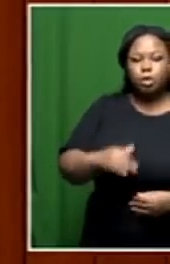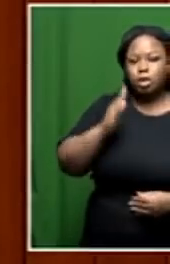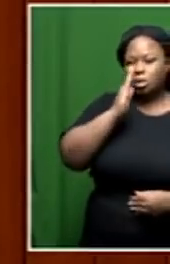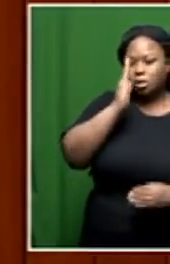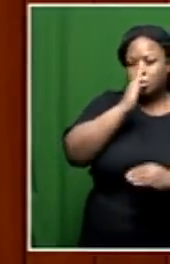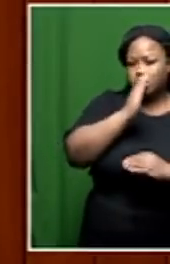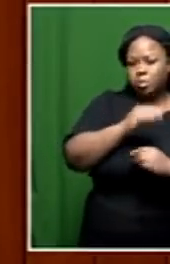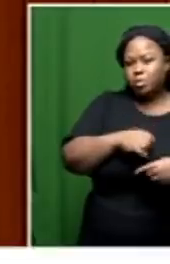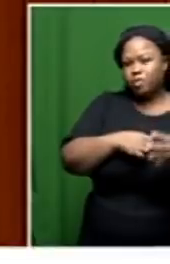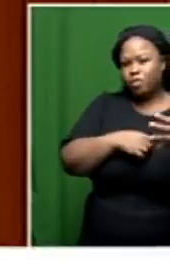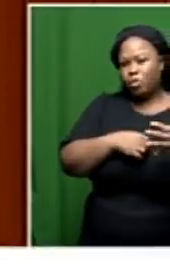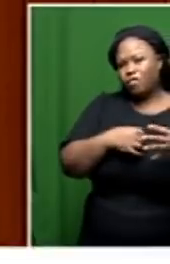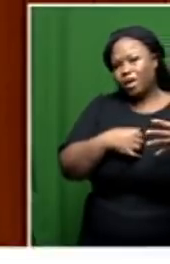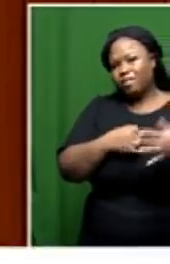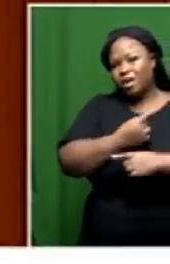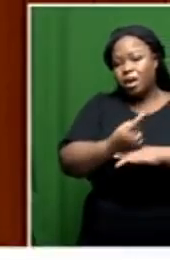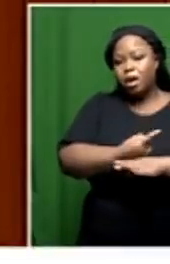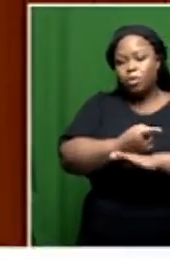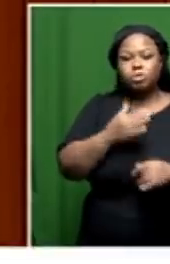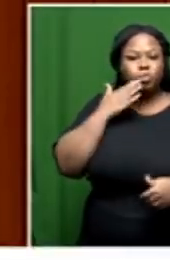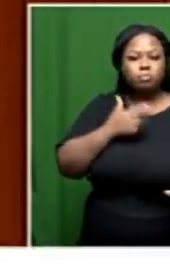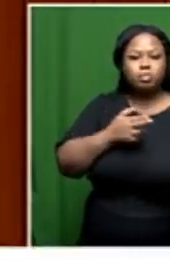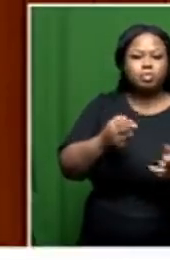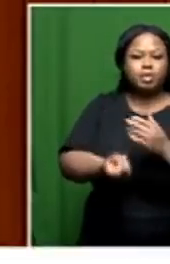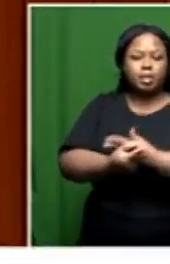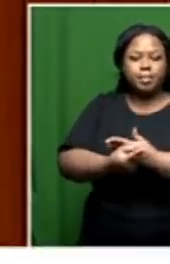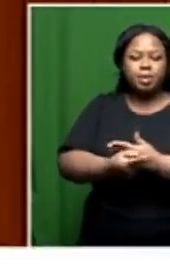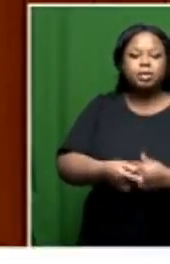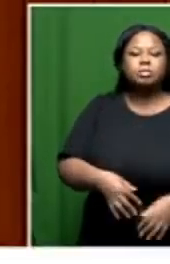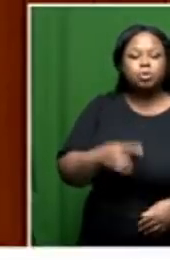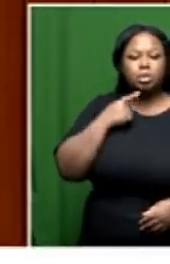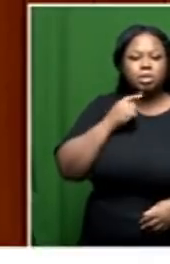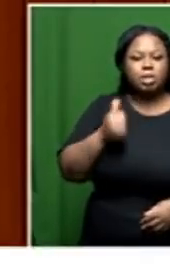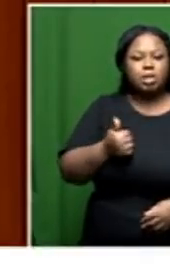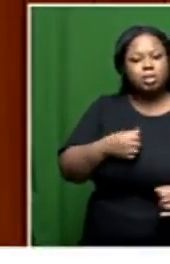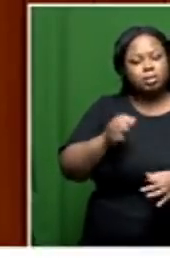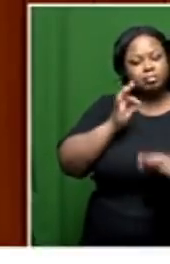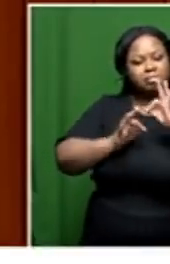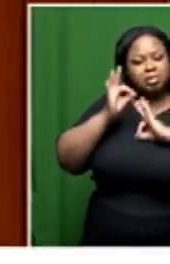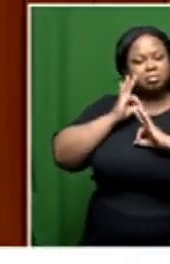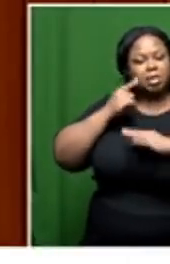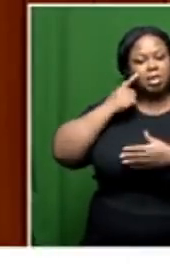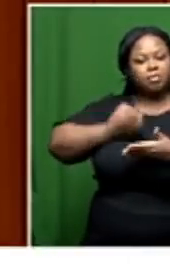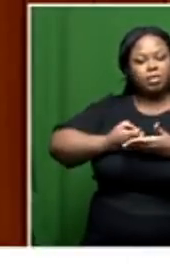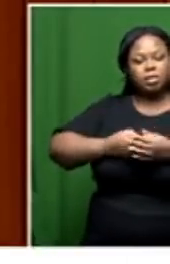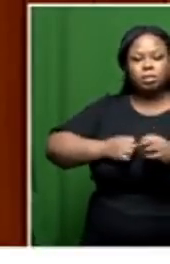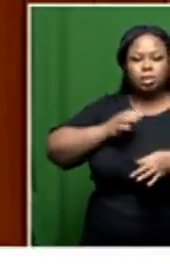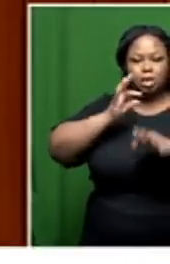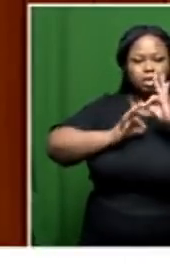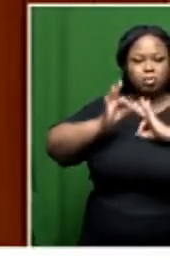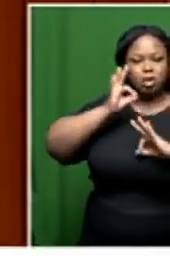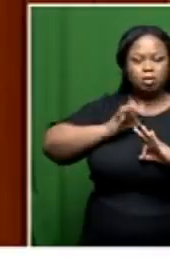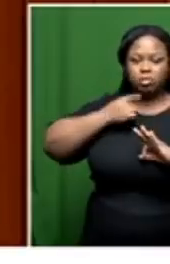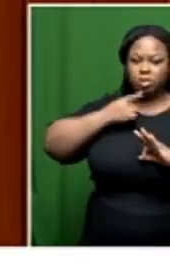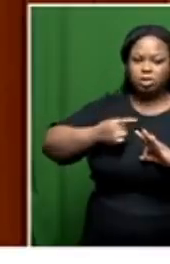midnight. That was almost 4 or 5 hours after the alleged shooting took place. He meticulously took us through his evidence in chief and explained the